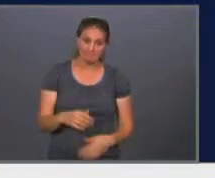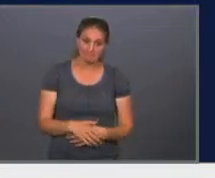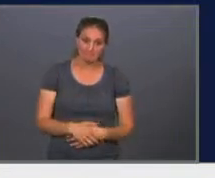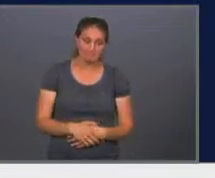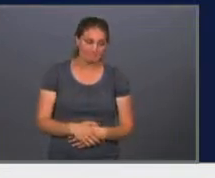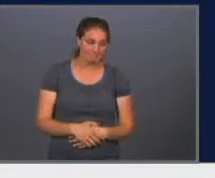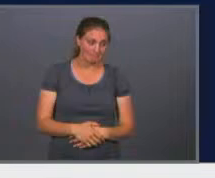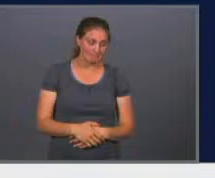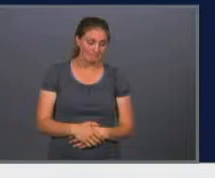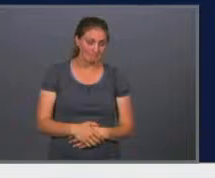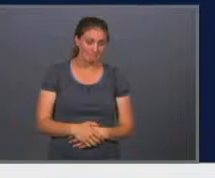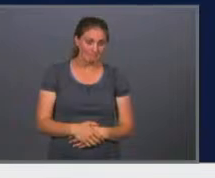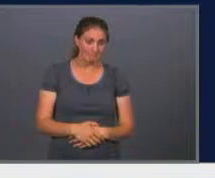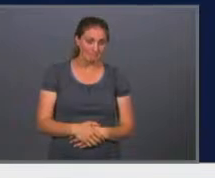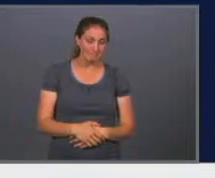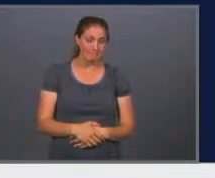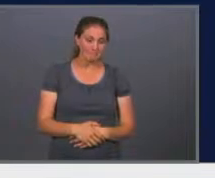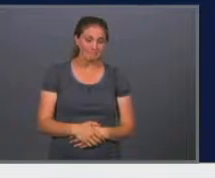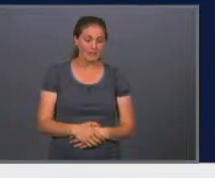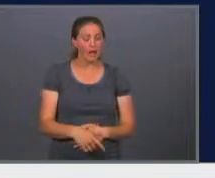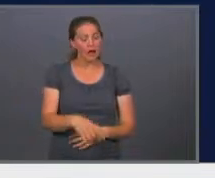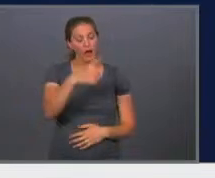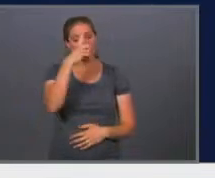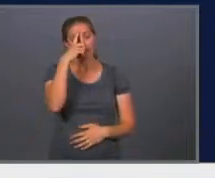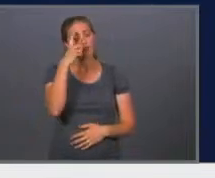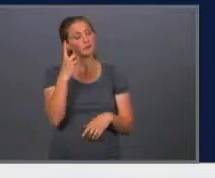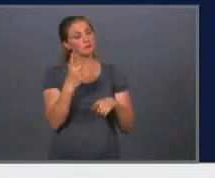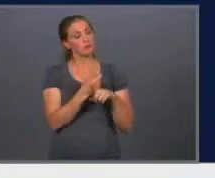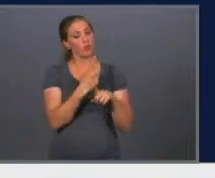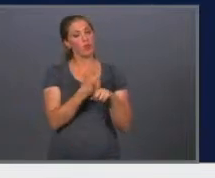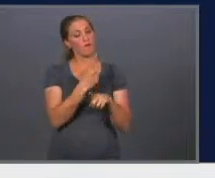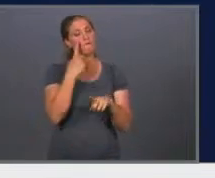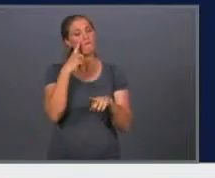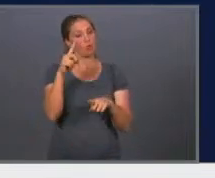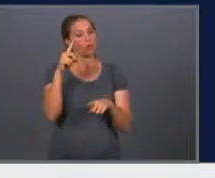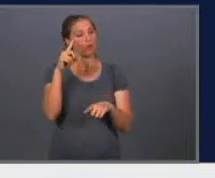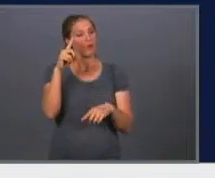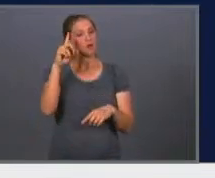be probably appropriate for the government then to